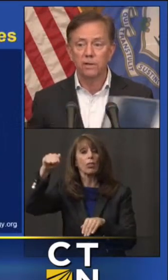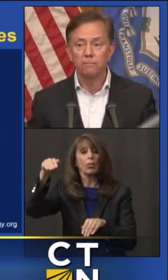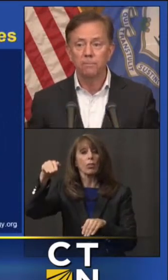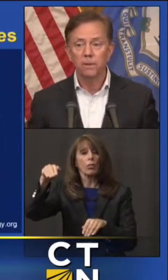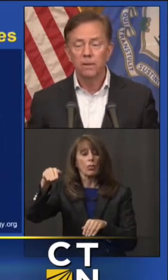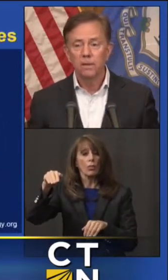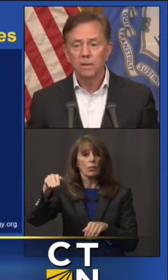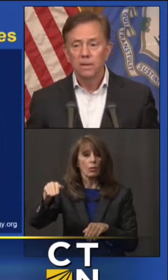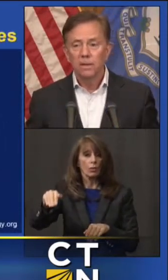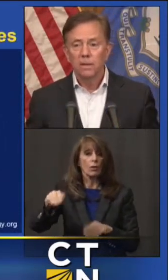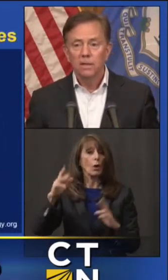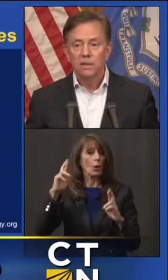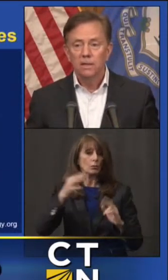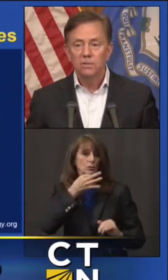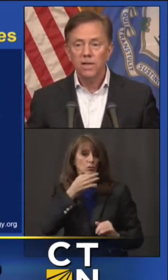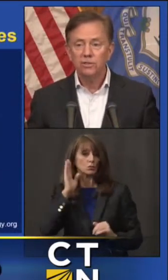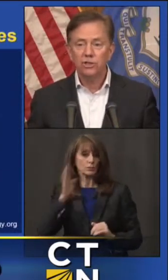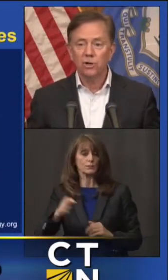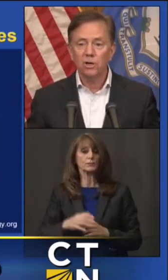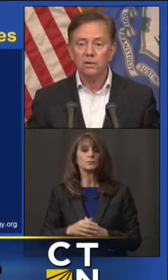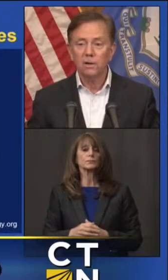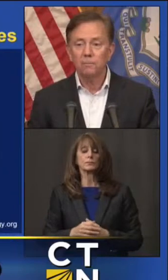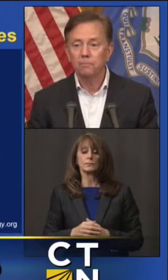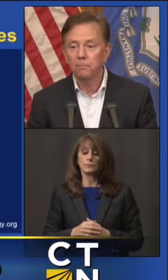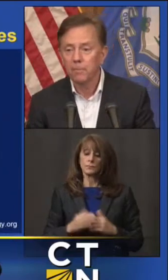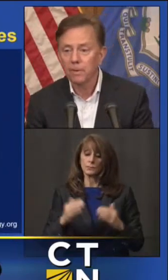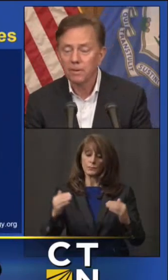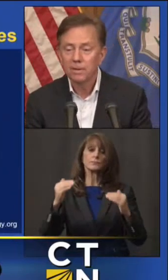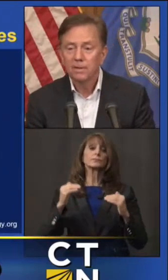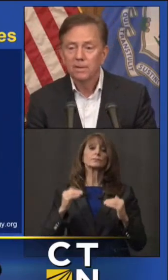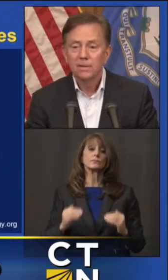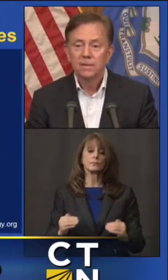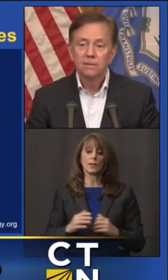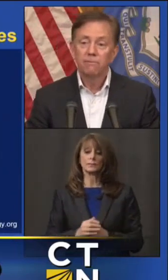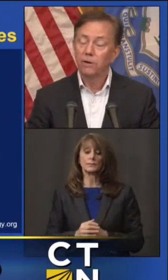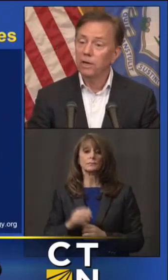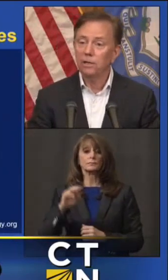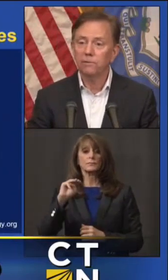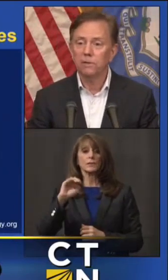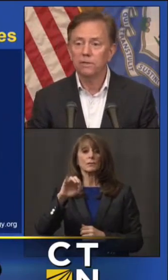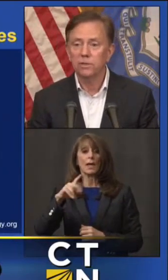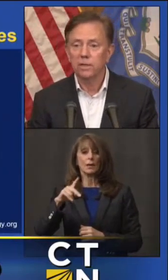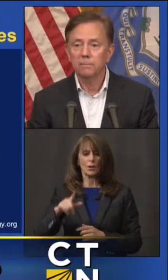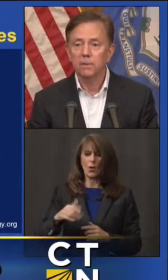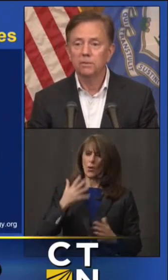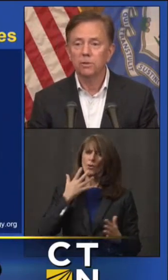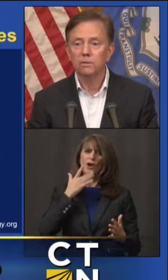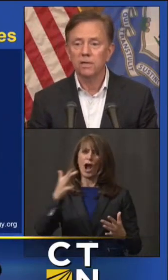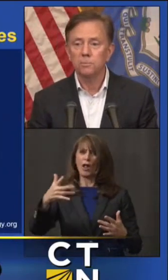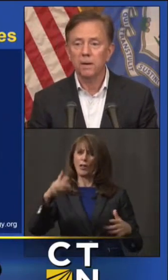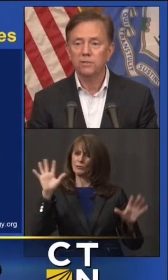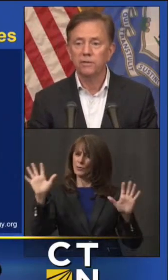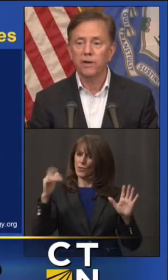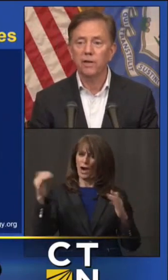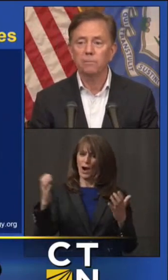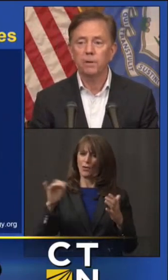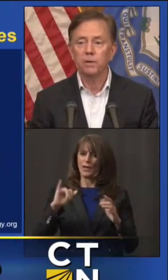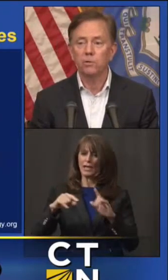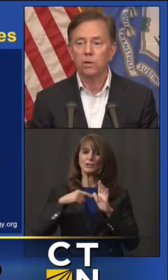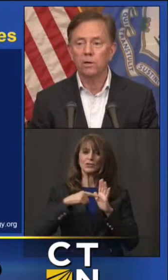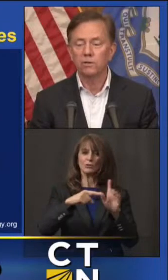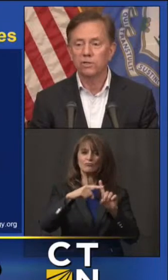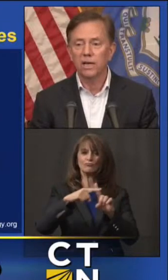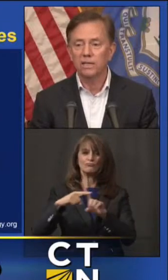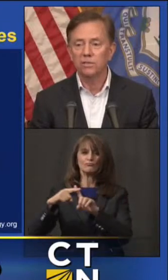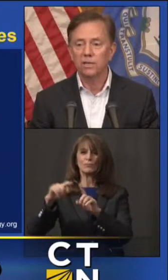positivity. This next chart, very colorful, isn't it? Test positivity compared to our